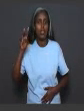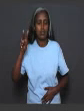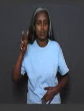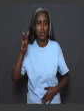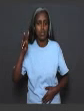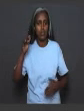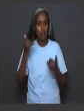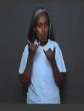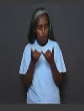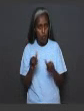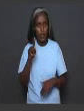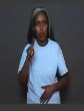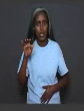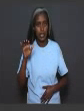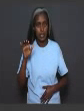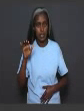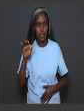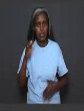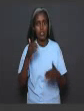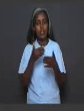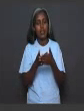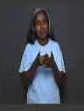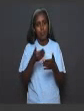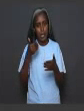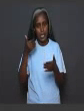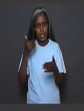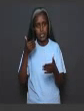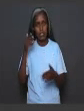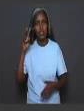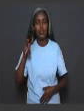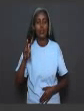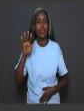squared over 100 minus